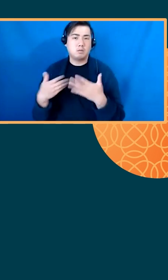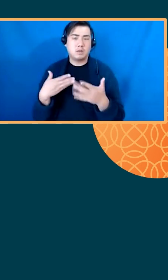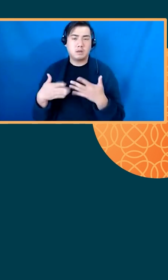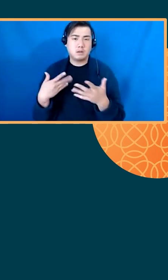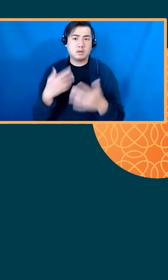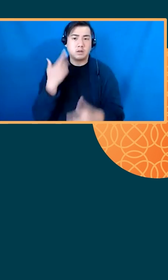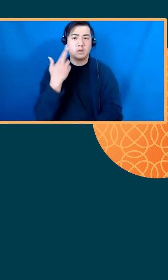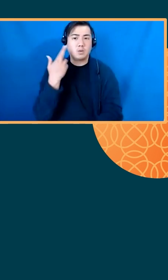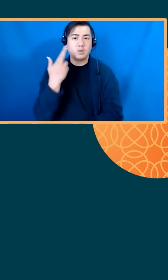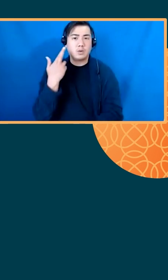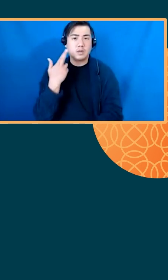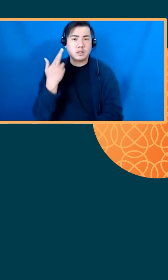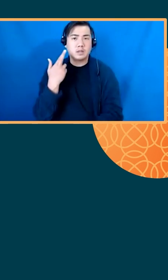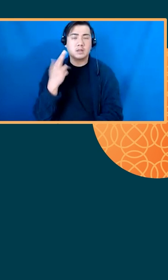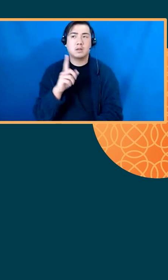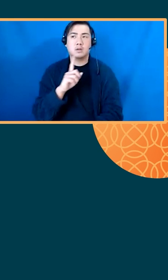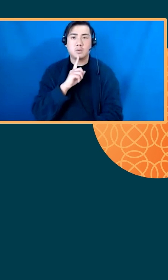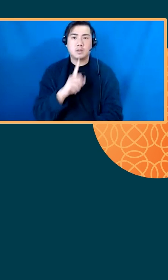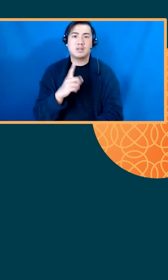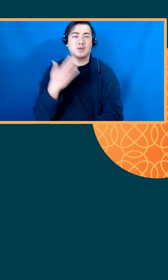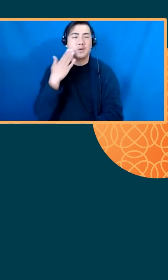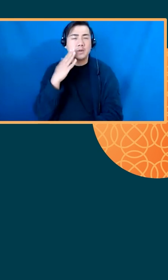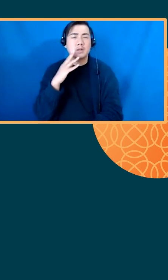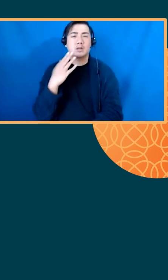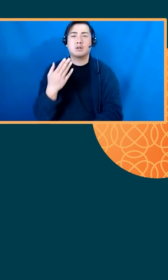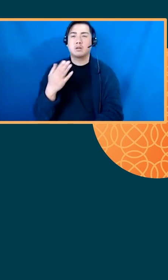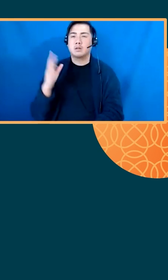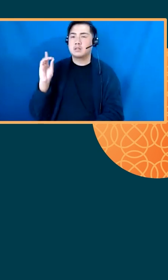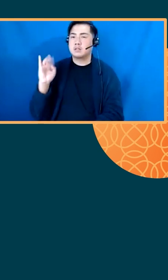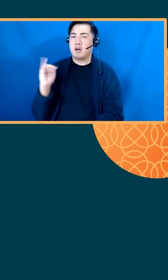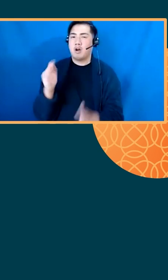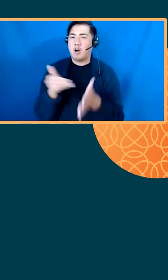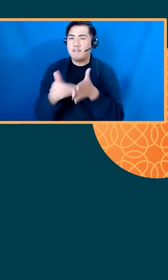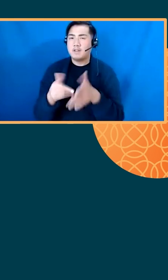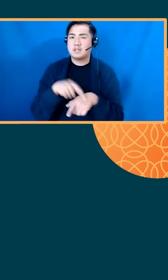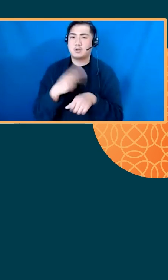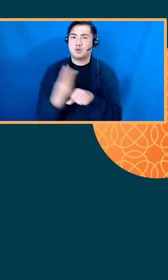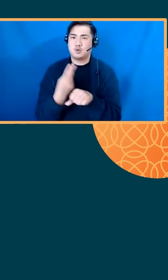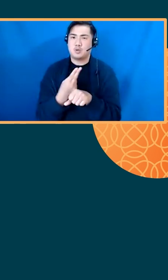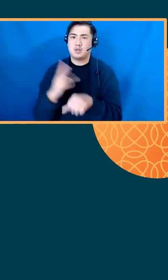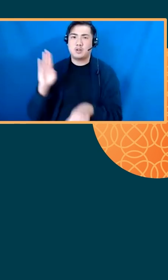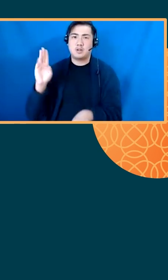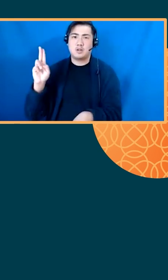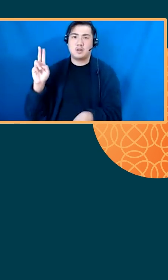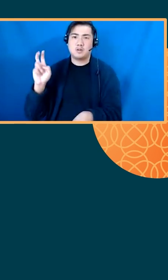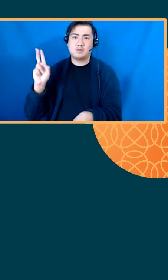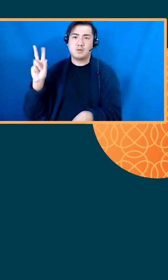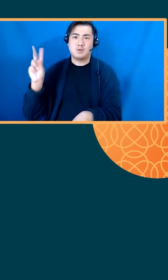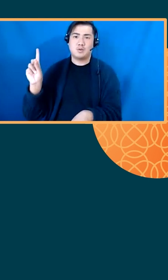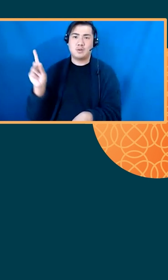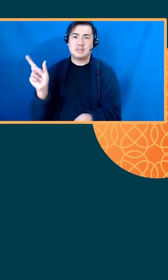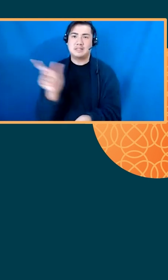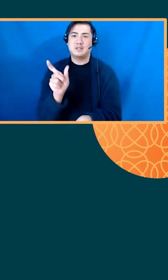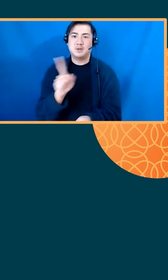Because it's constantly using buzzwords and sometimes like really untrue things around like the business case for diversity.